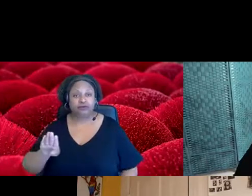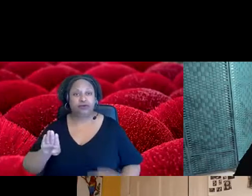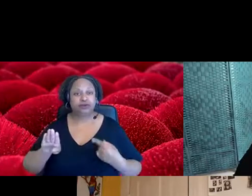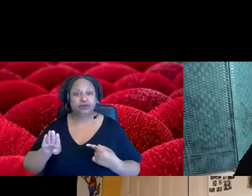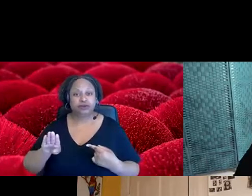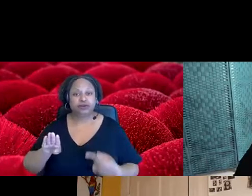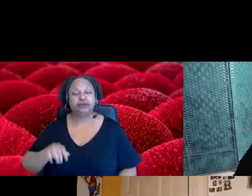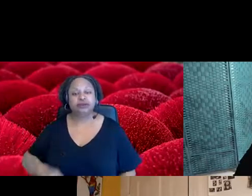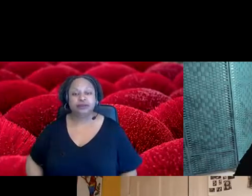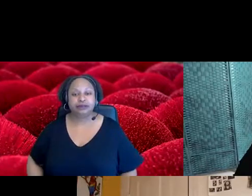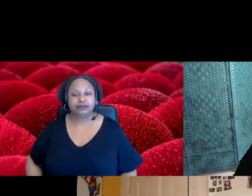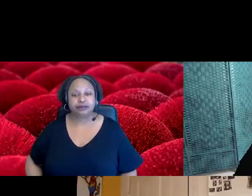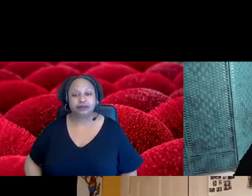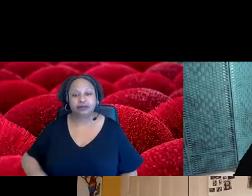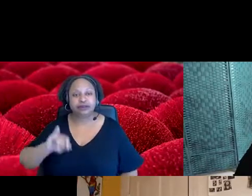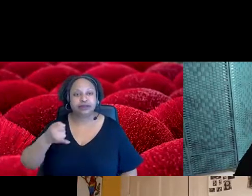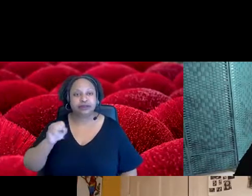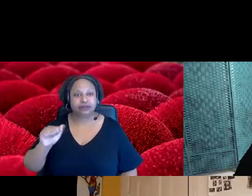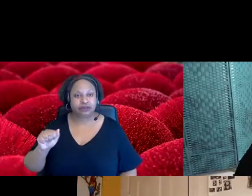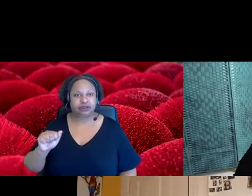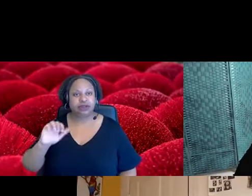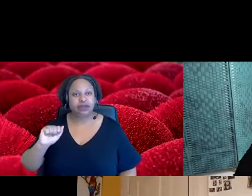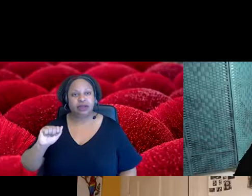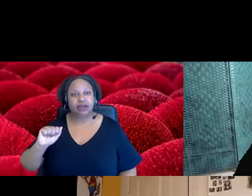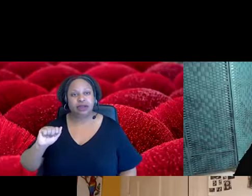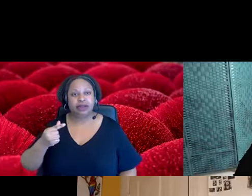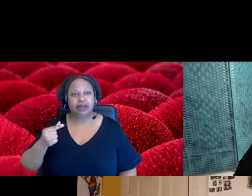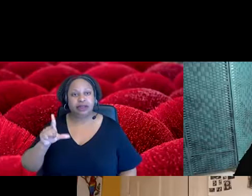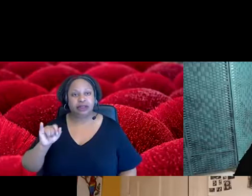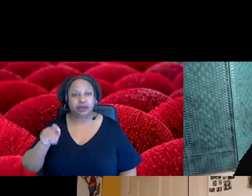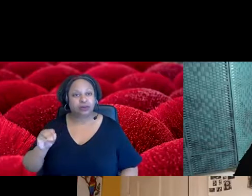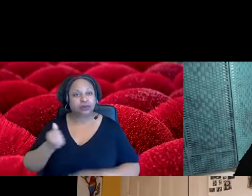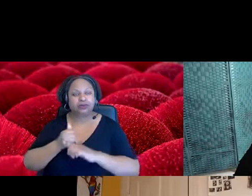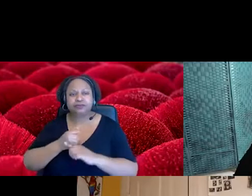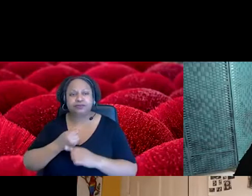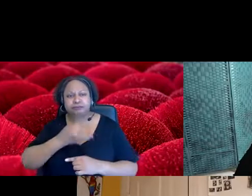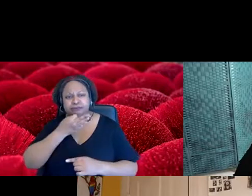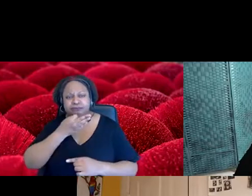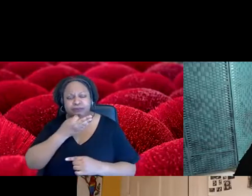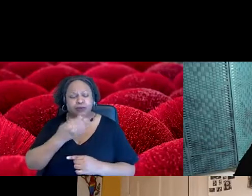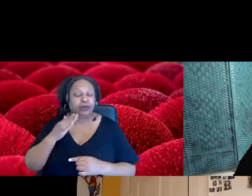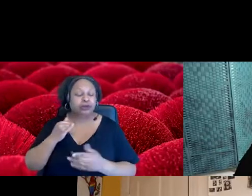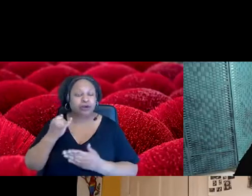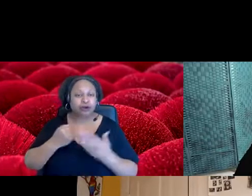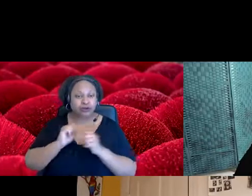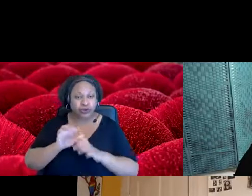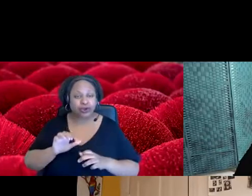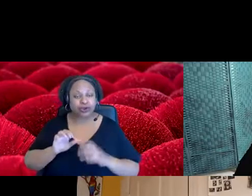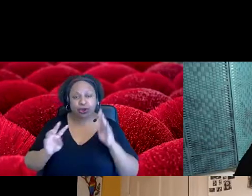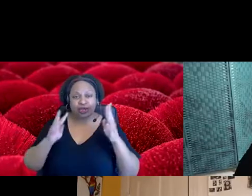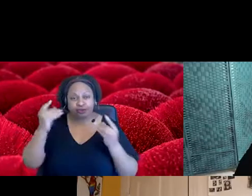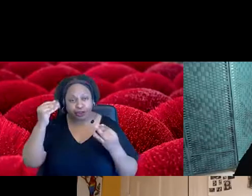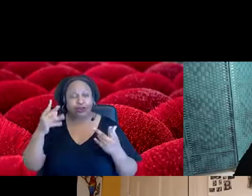Jessa Aglio, who is a wonderful arts worker and creative thinker, posted the fact